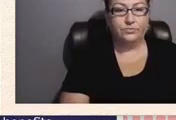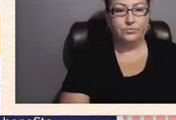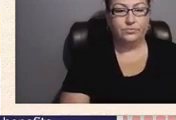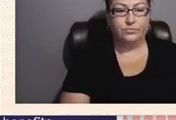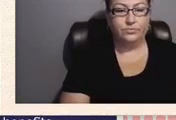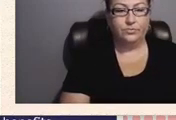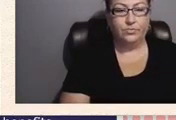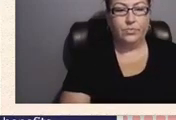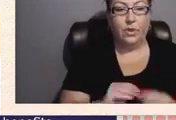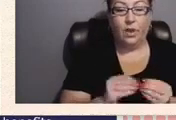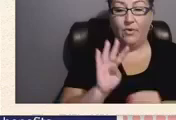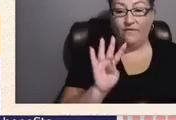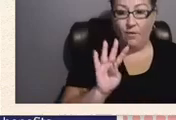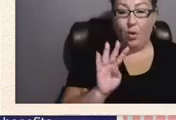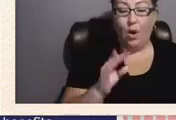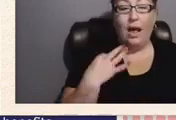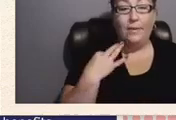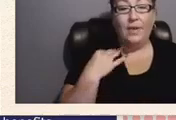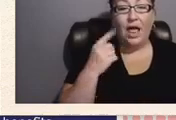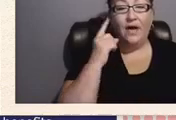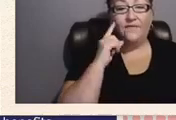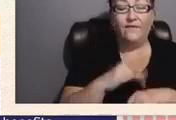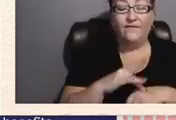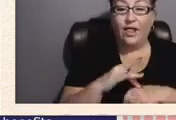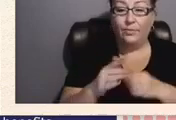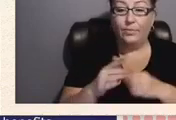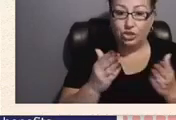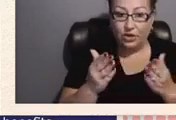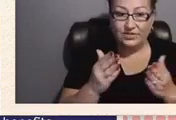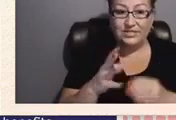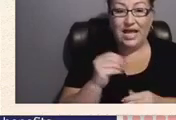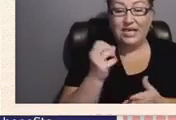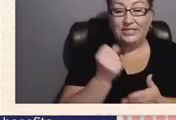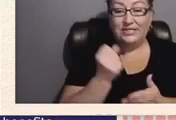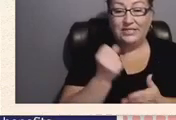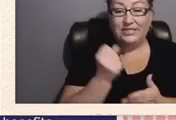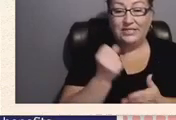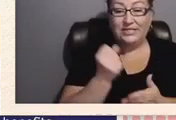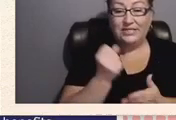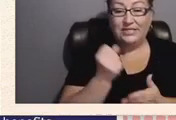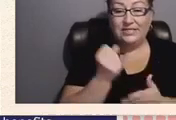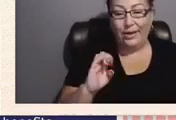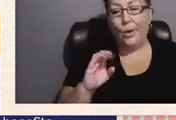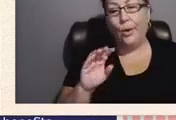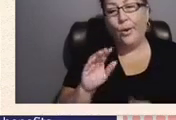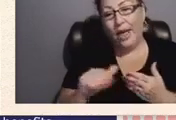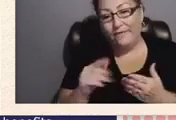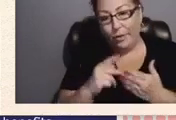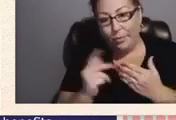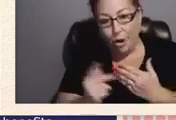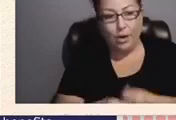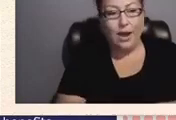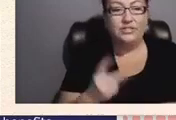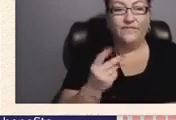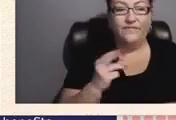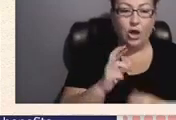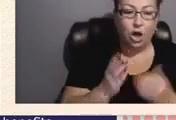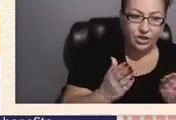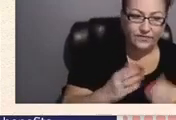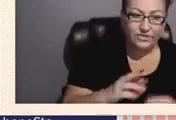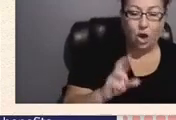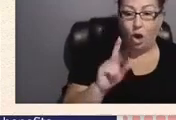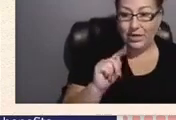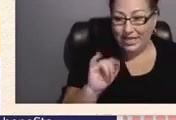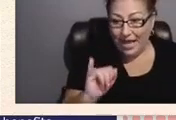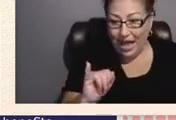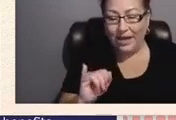4. Apply for available services and scholarships, i.e. waiver programs, VR services,